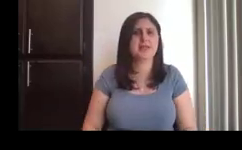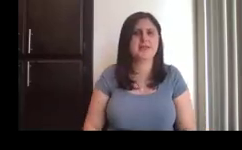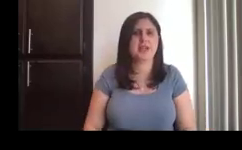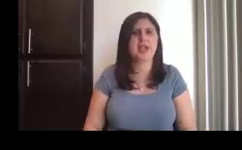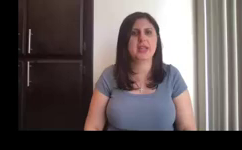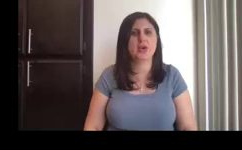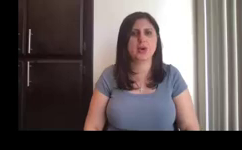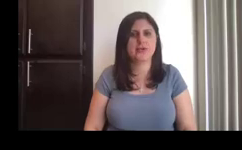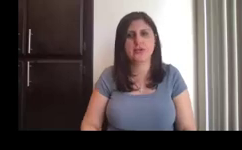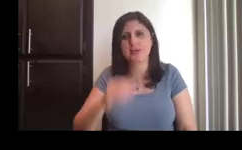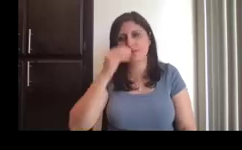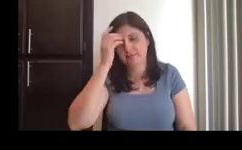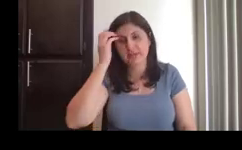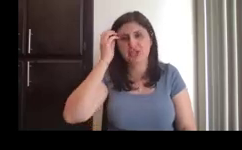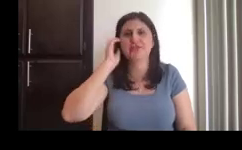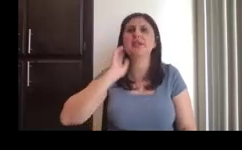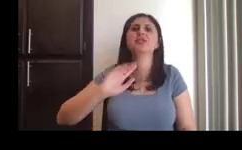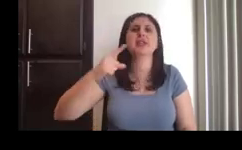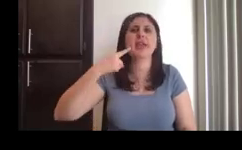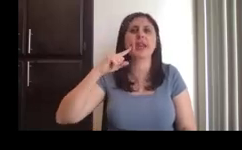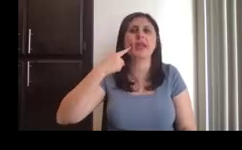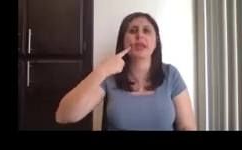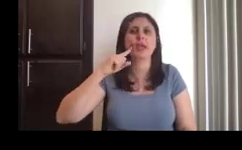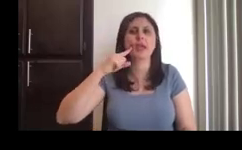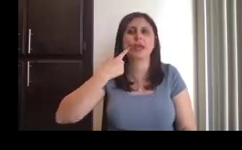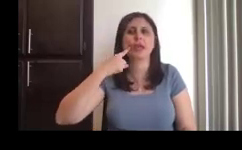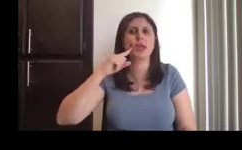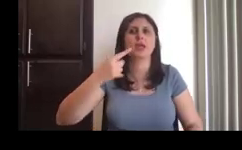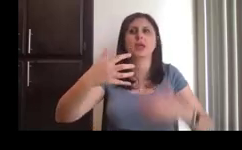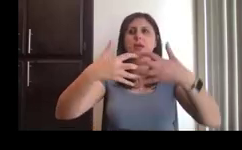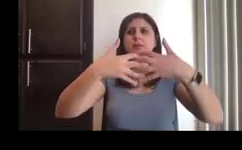And then same thing for candy or food machine, vending machine. Candy